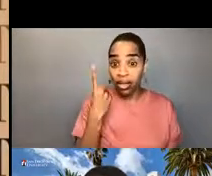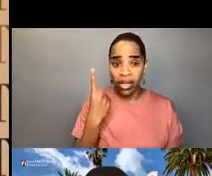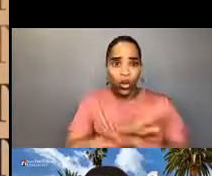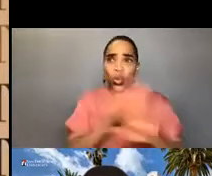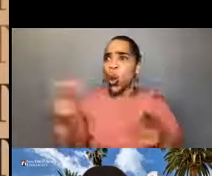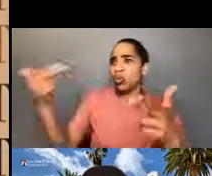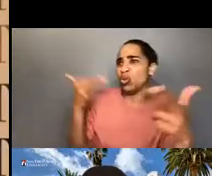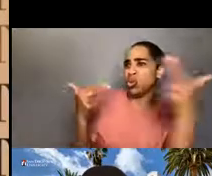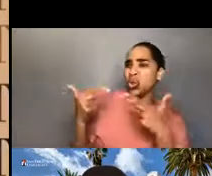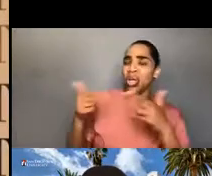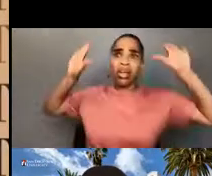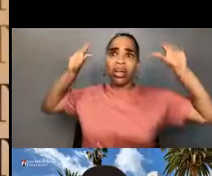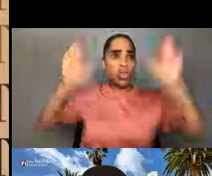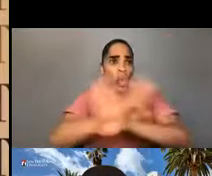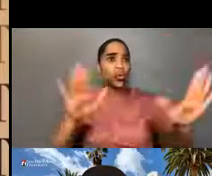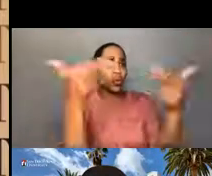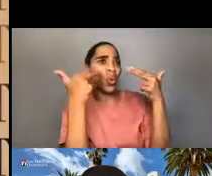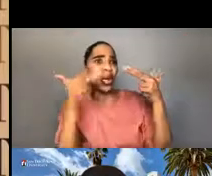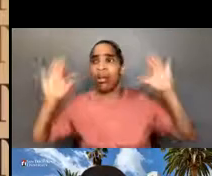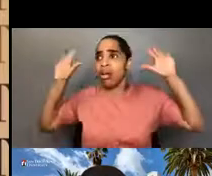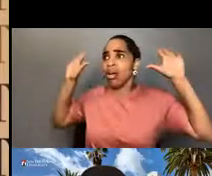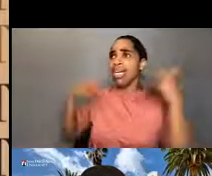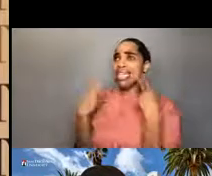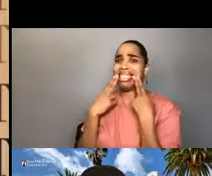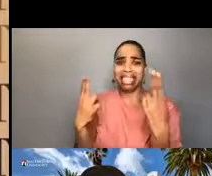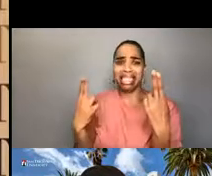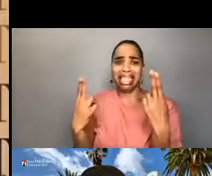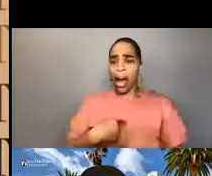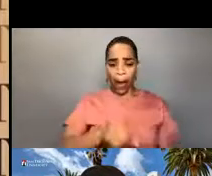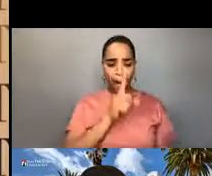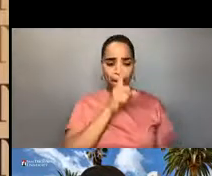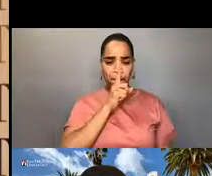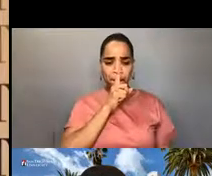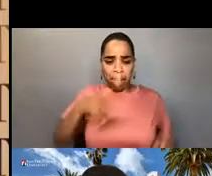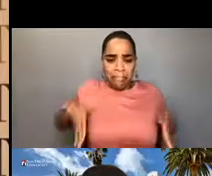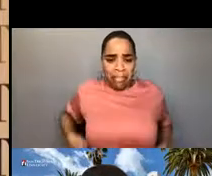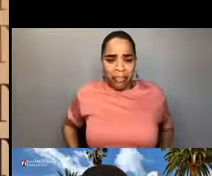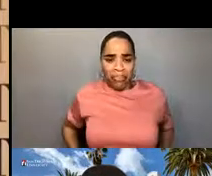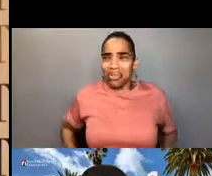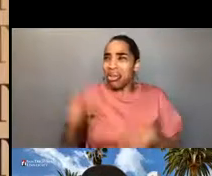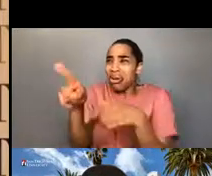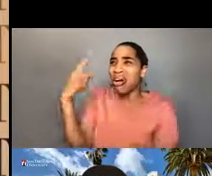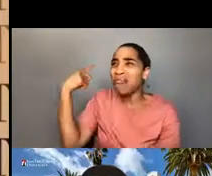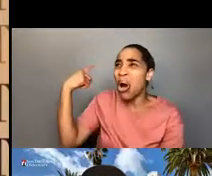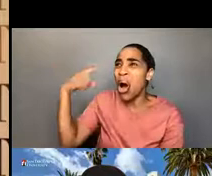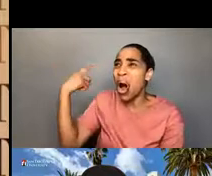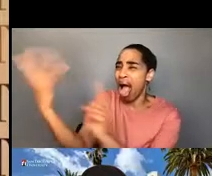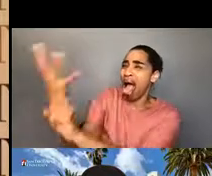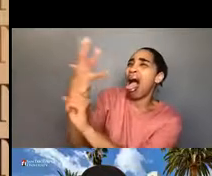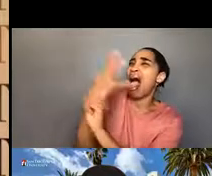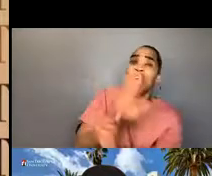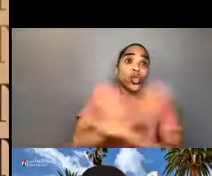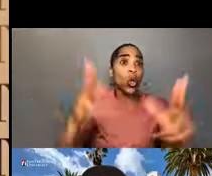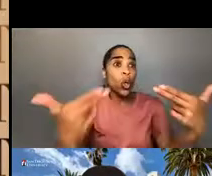Shoot, I put my hands up. Should I keep my mouth shut? What do you want from me? Don't